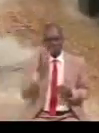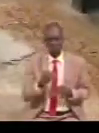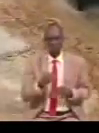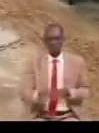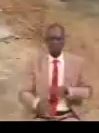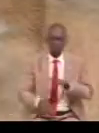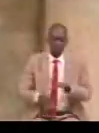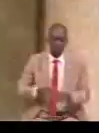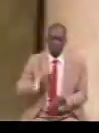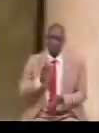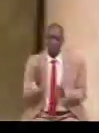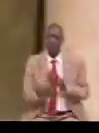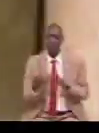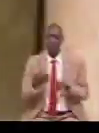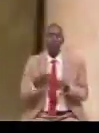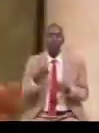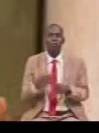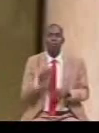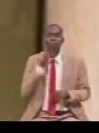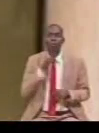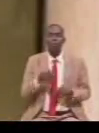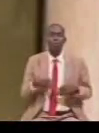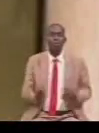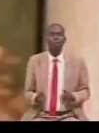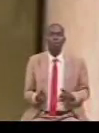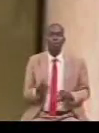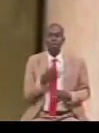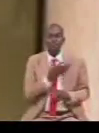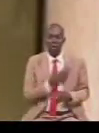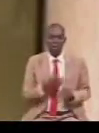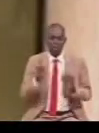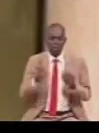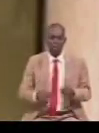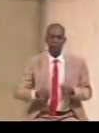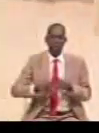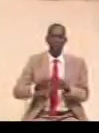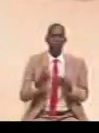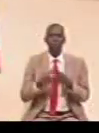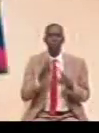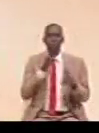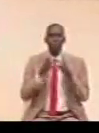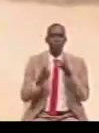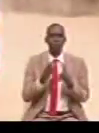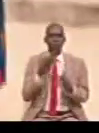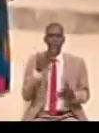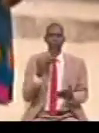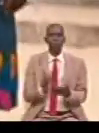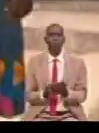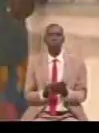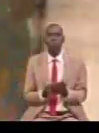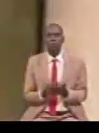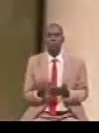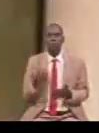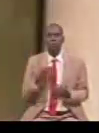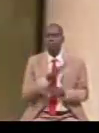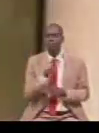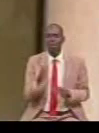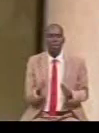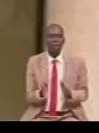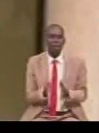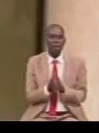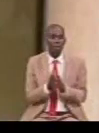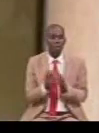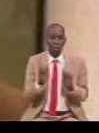from how he used to walk. Suddenly he could speak well. We never asked Fifi, how old are you, and he